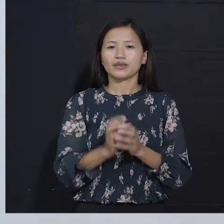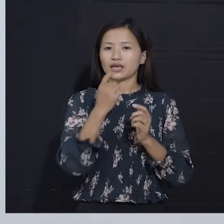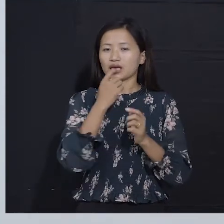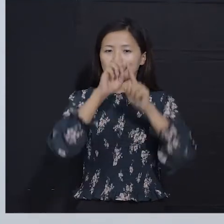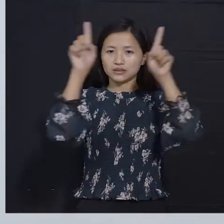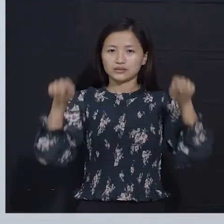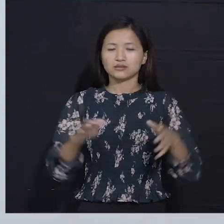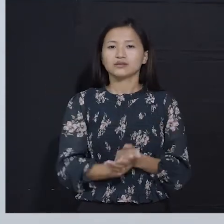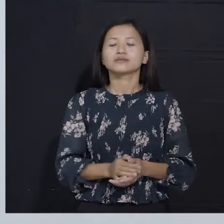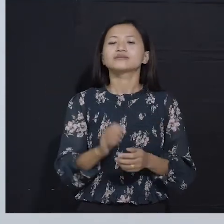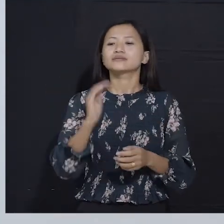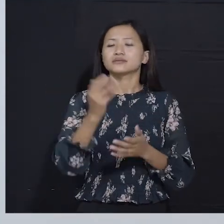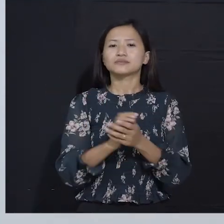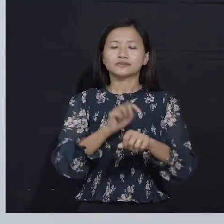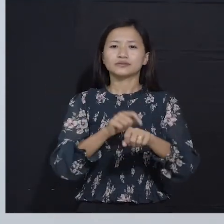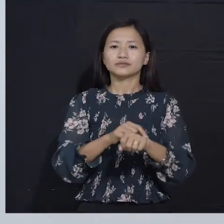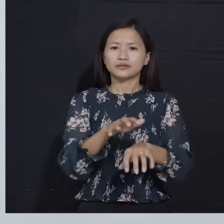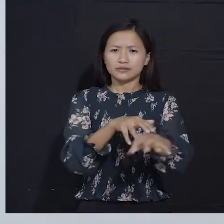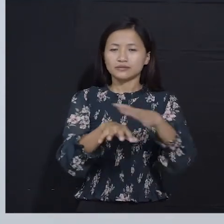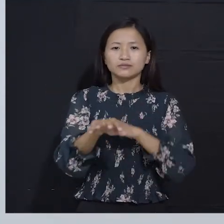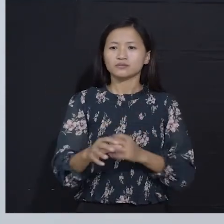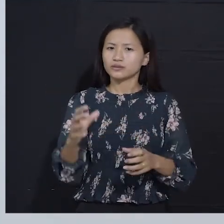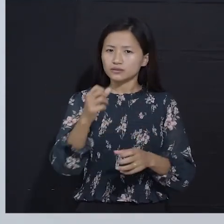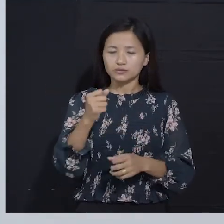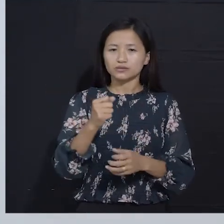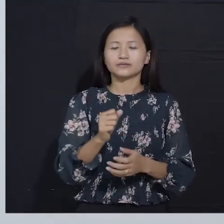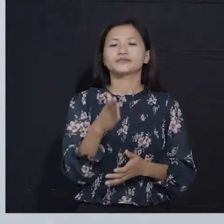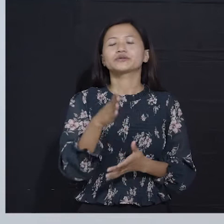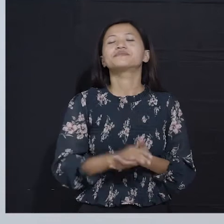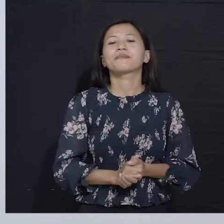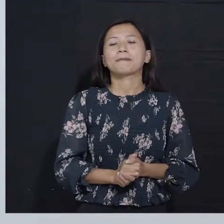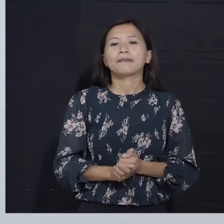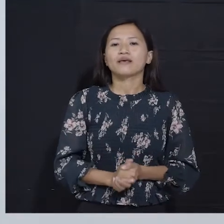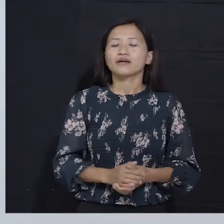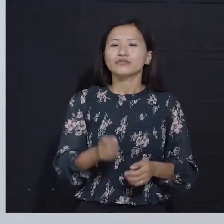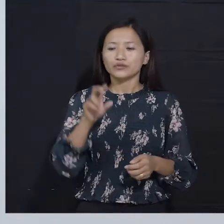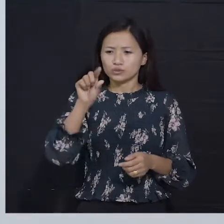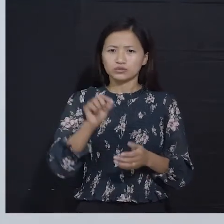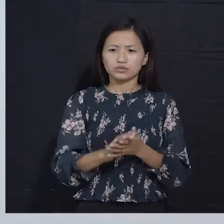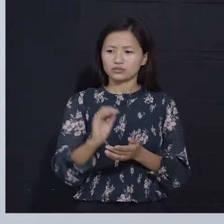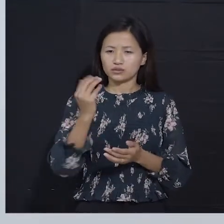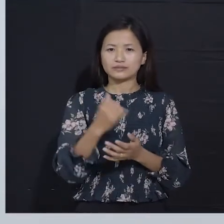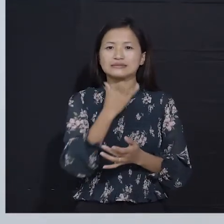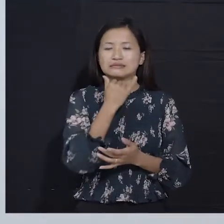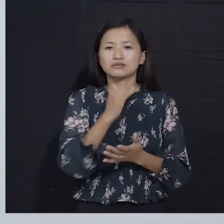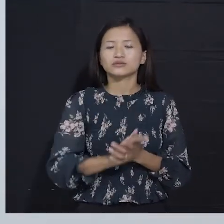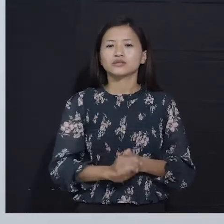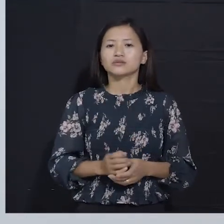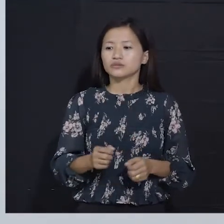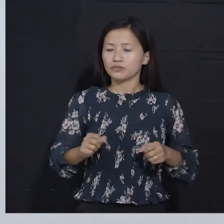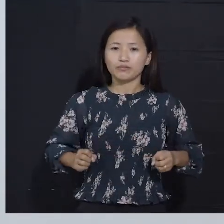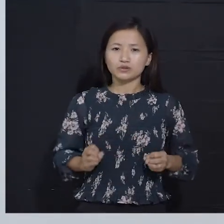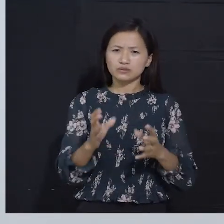see animals cannot be controlled, right? If you hurt the animal or if you do something wrong to them, they become very